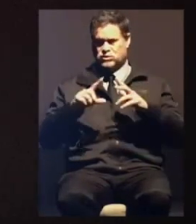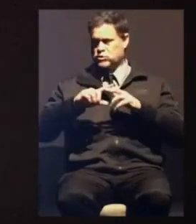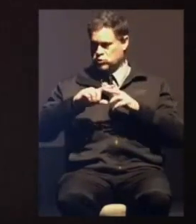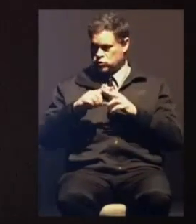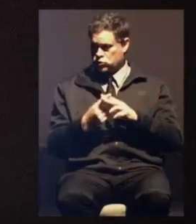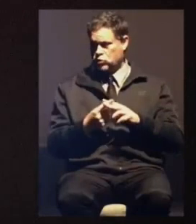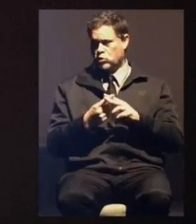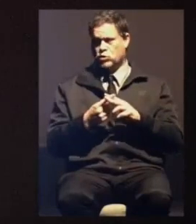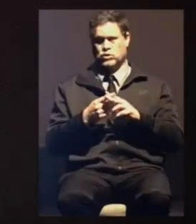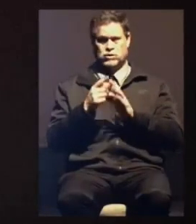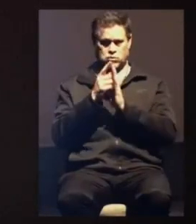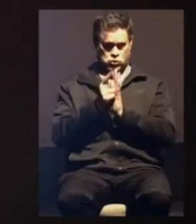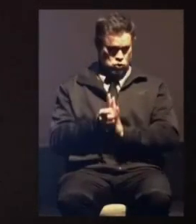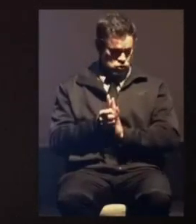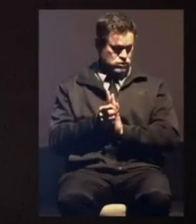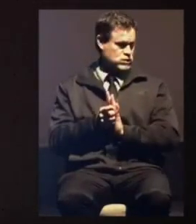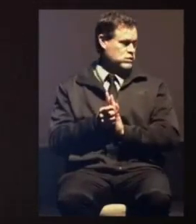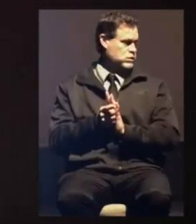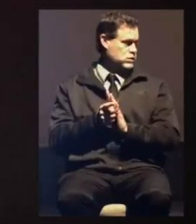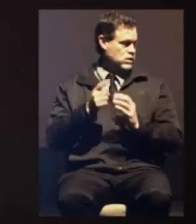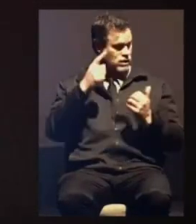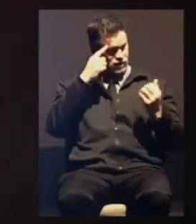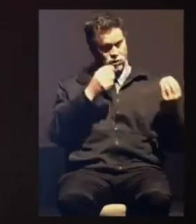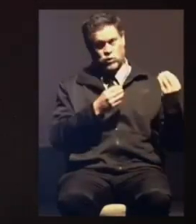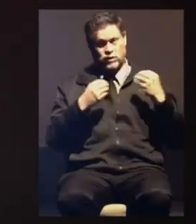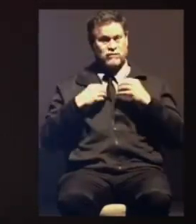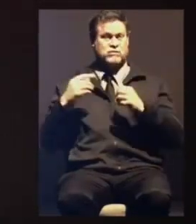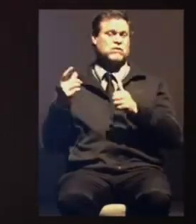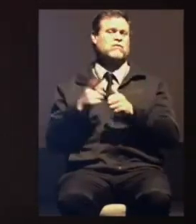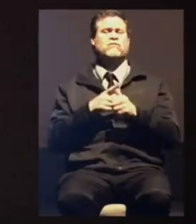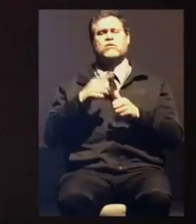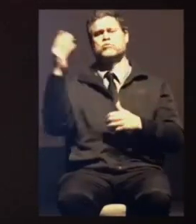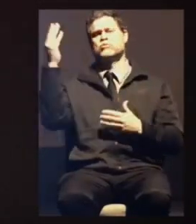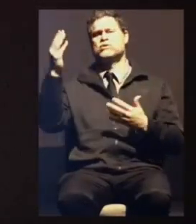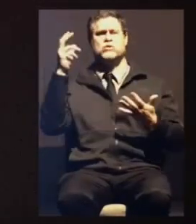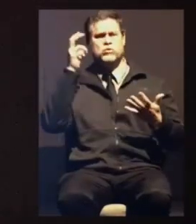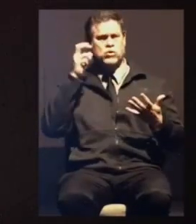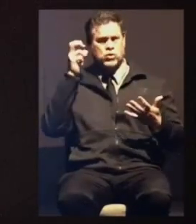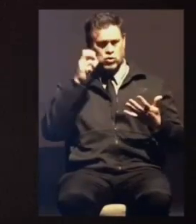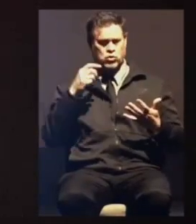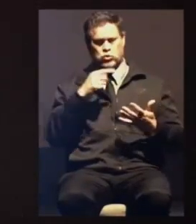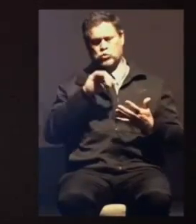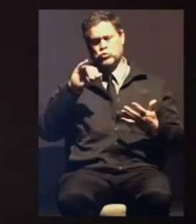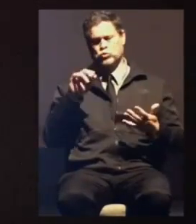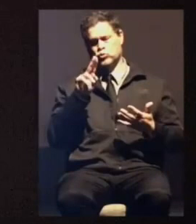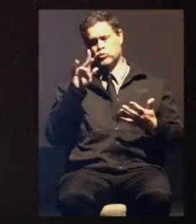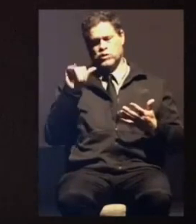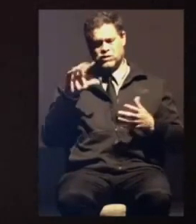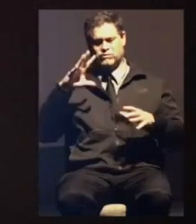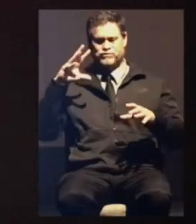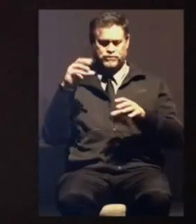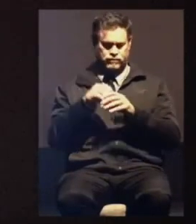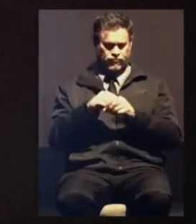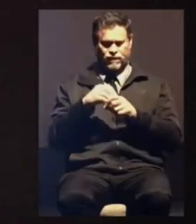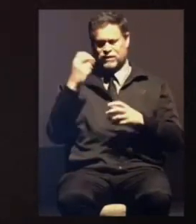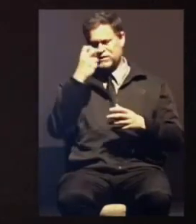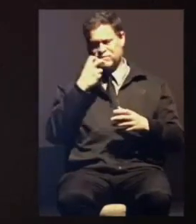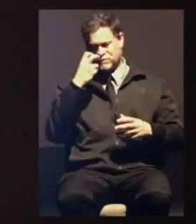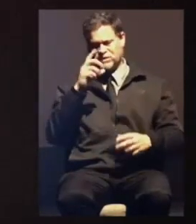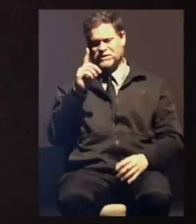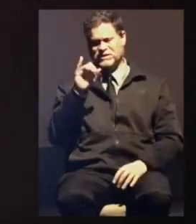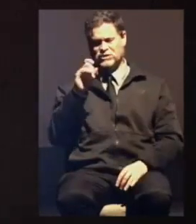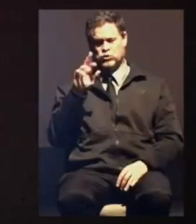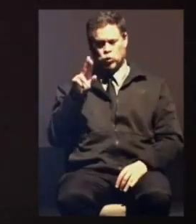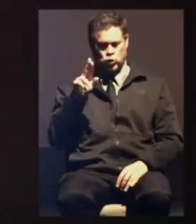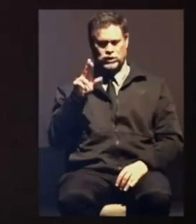moment. Lisa, I think you are going to give us our first presentation. We heard that you and Julia have been so involved in the speech disorders